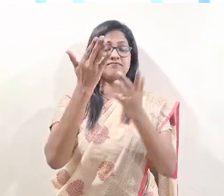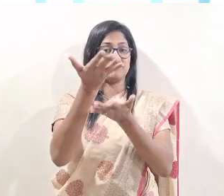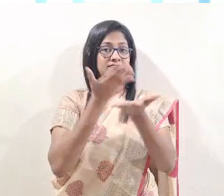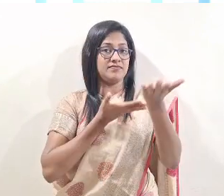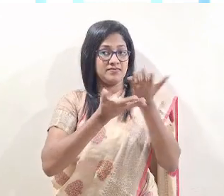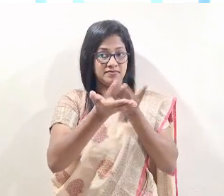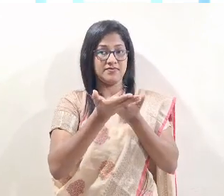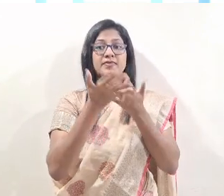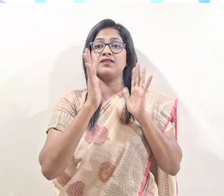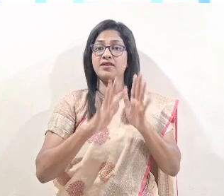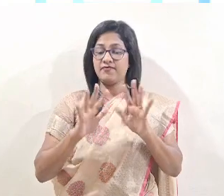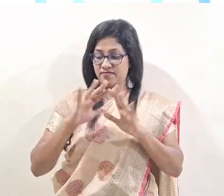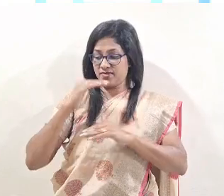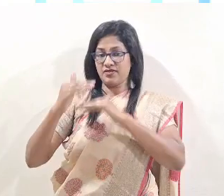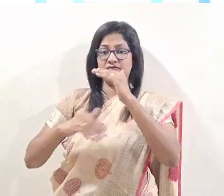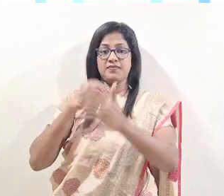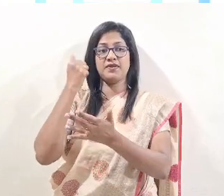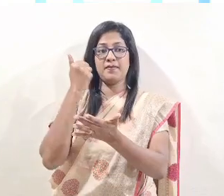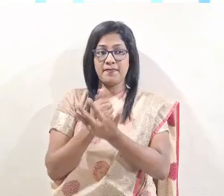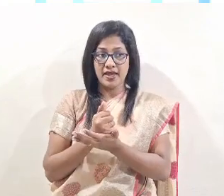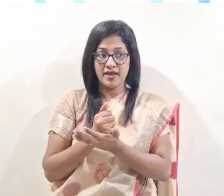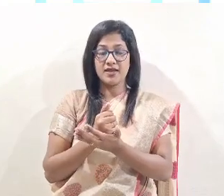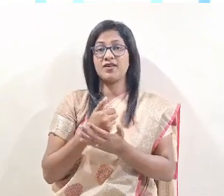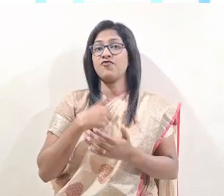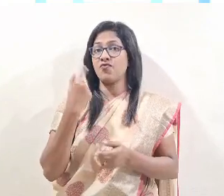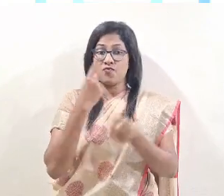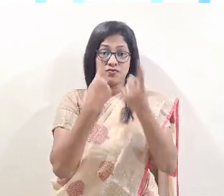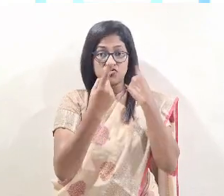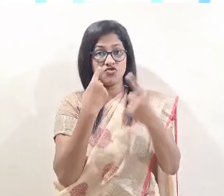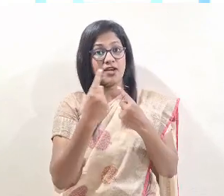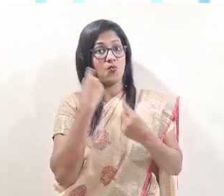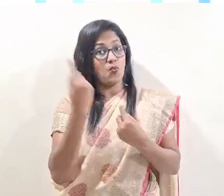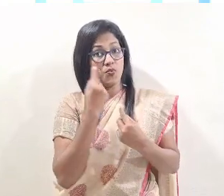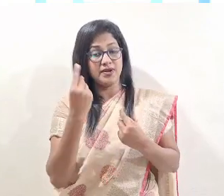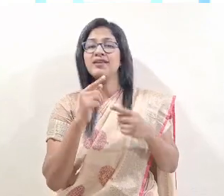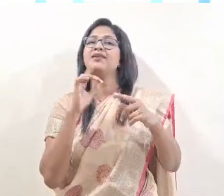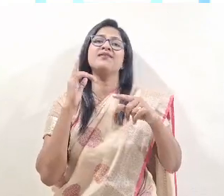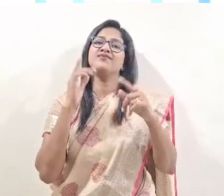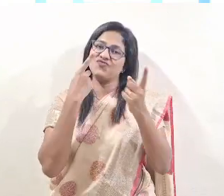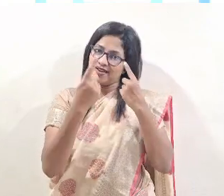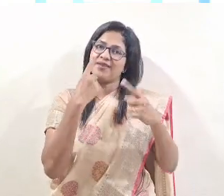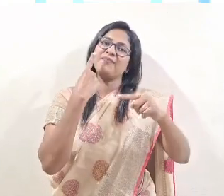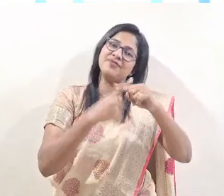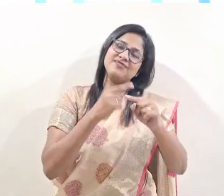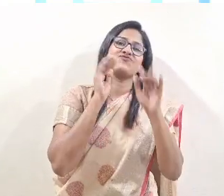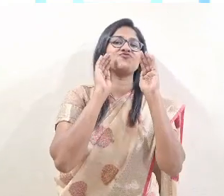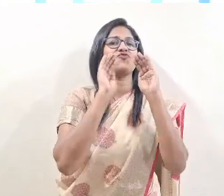And development bank, maybe that's the good news, we don't only assess, but we support.